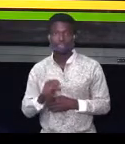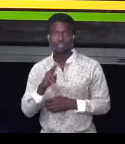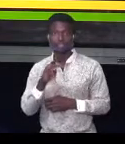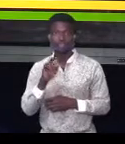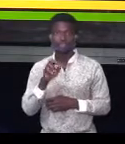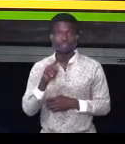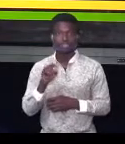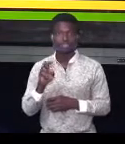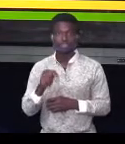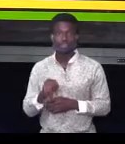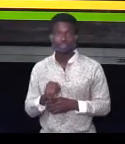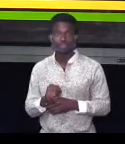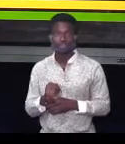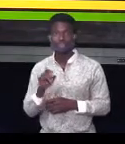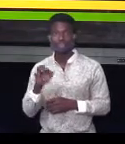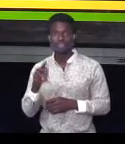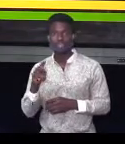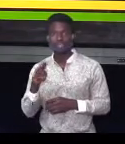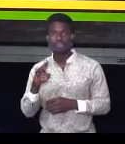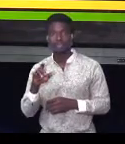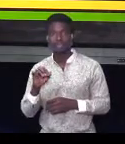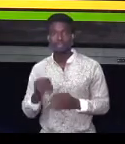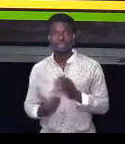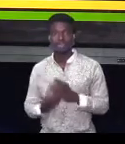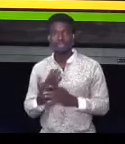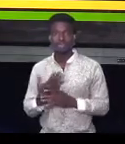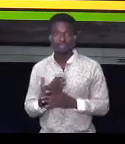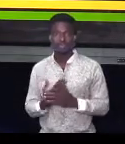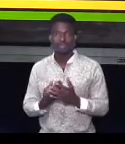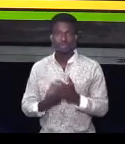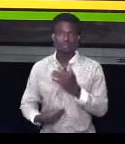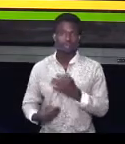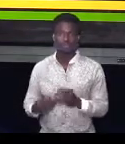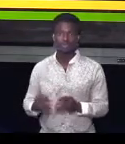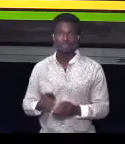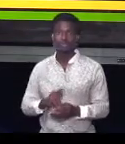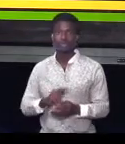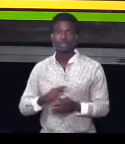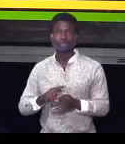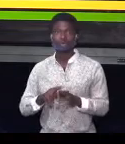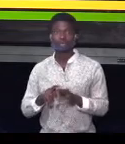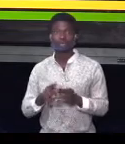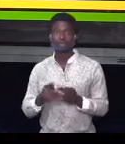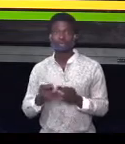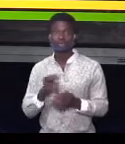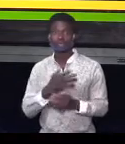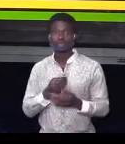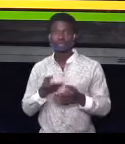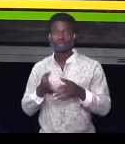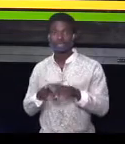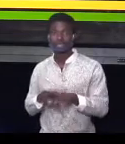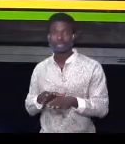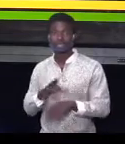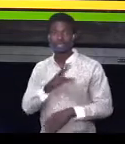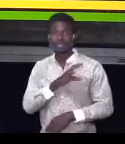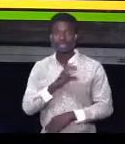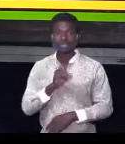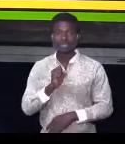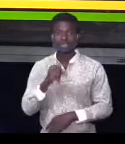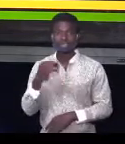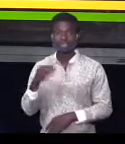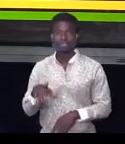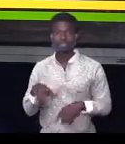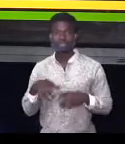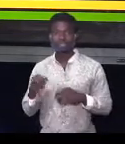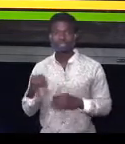nutrition, irritability, growth, excretion, reproduction, and death. That's Mr. Niger D: characteristic